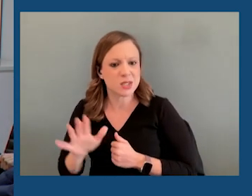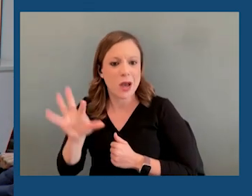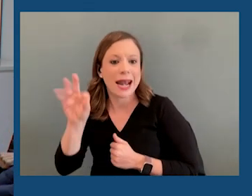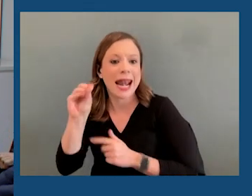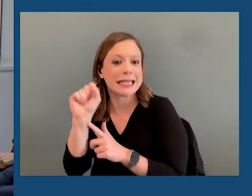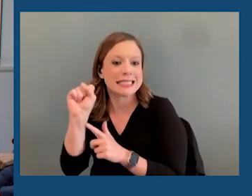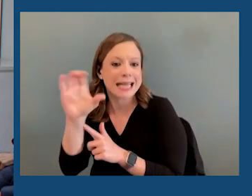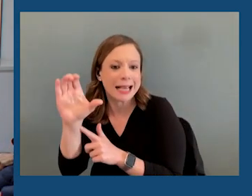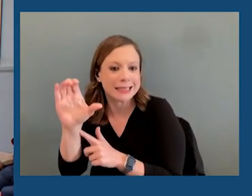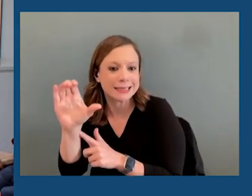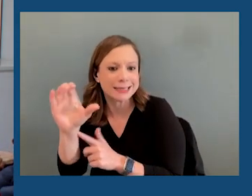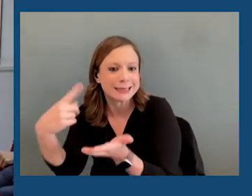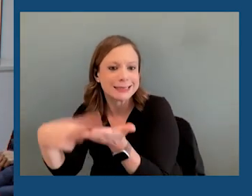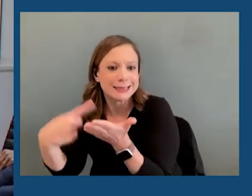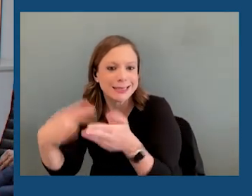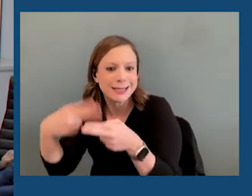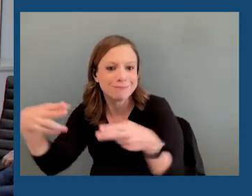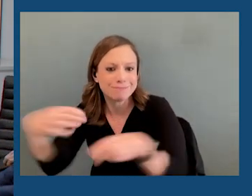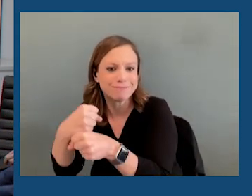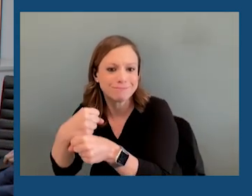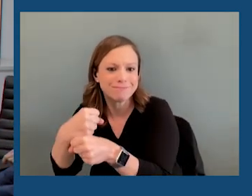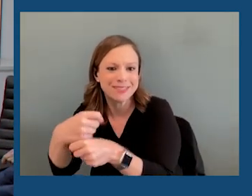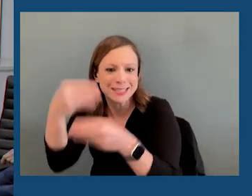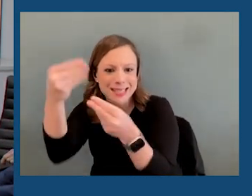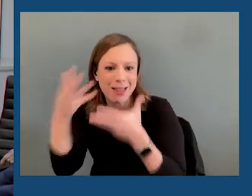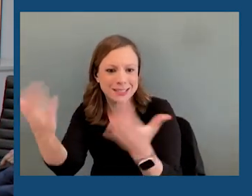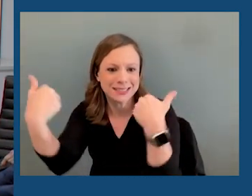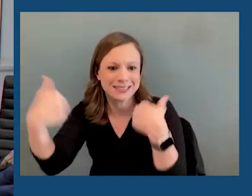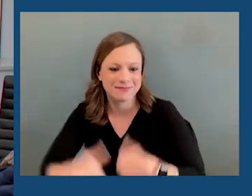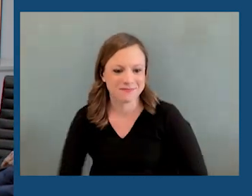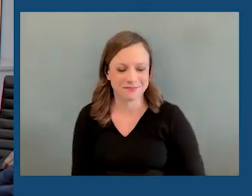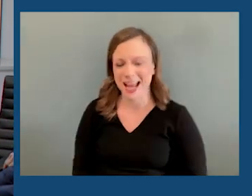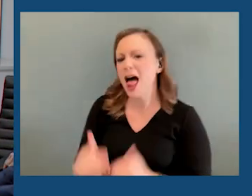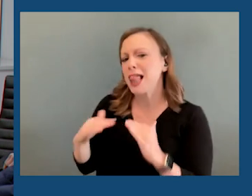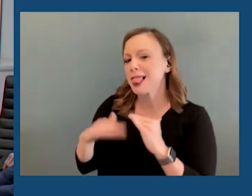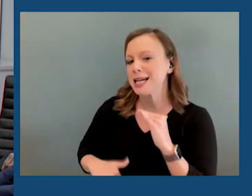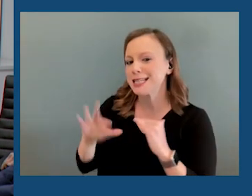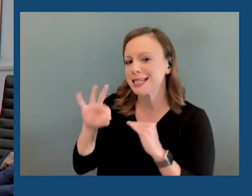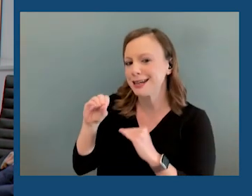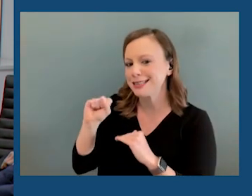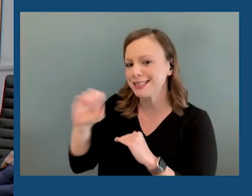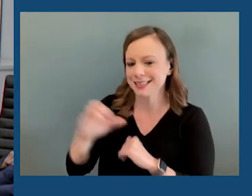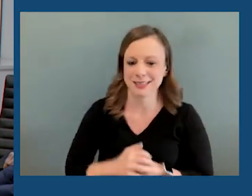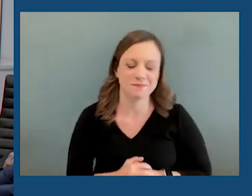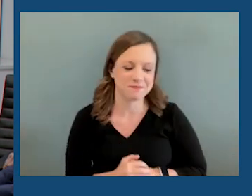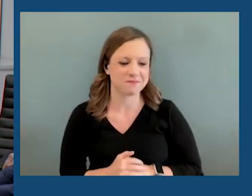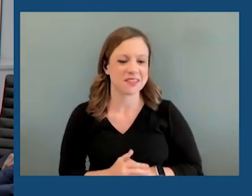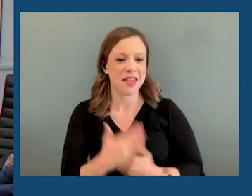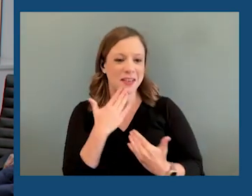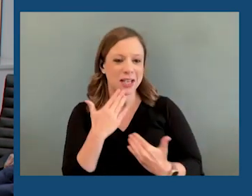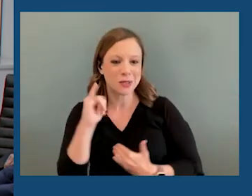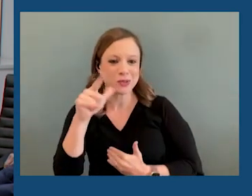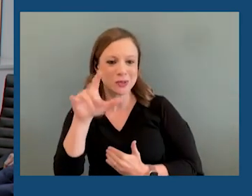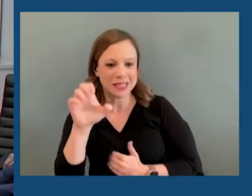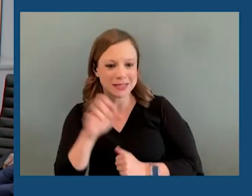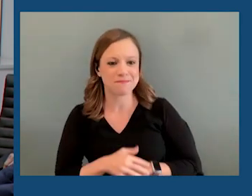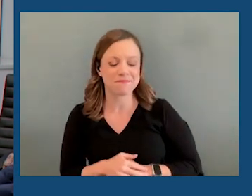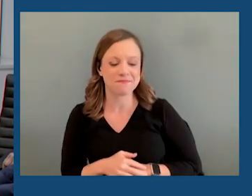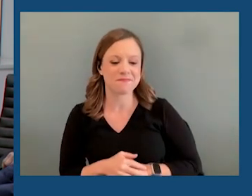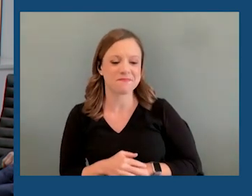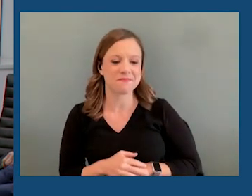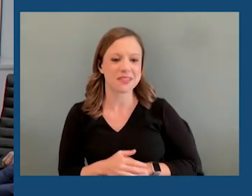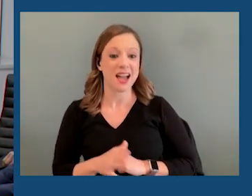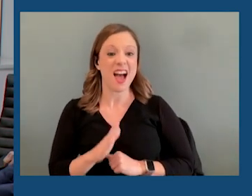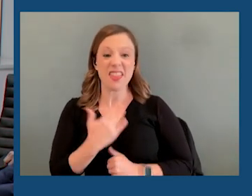on that. Even less. Yeah, thanks, Julie. And I think I certainly want to thank the governor's